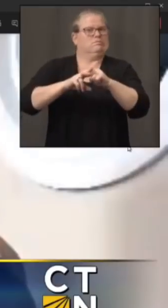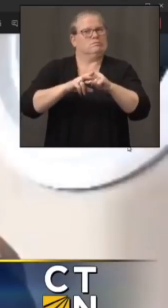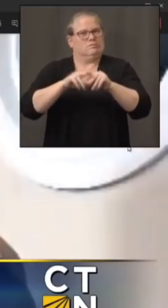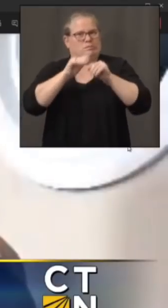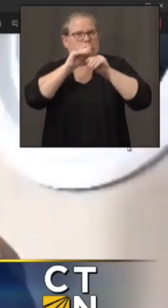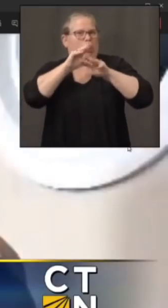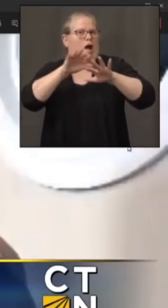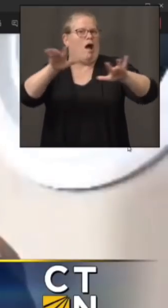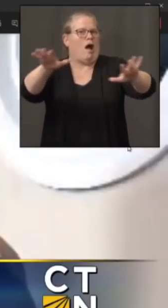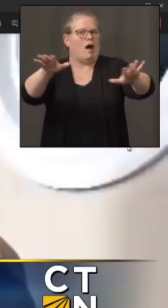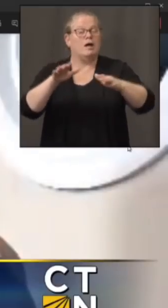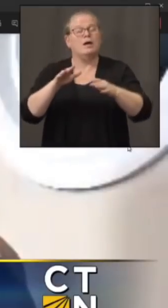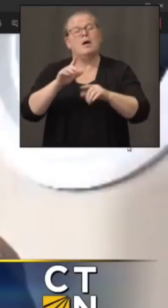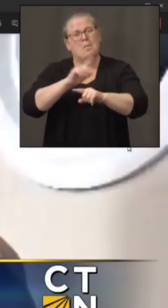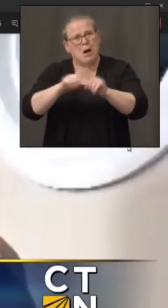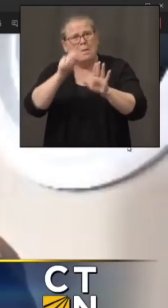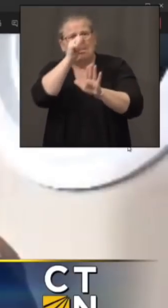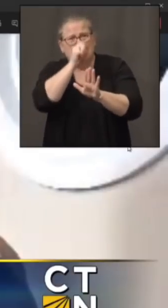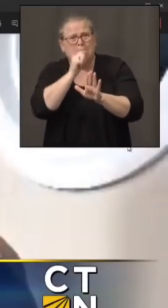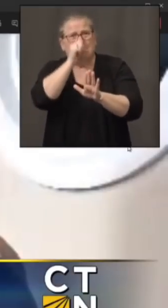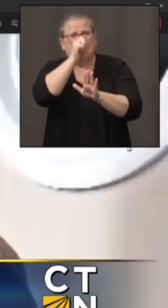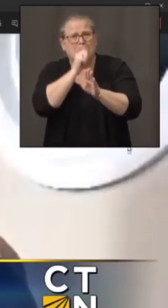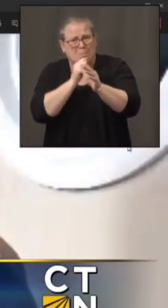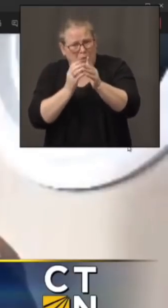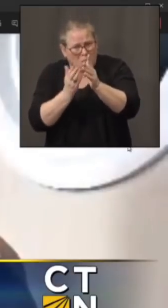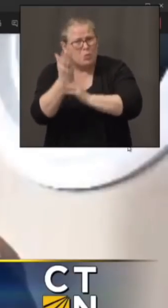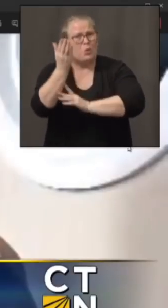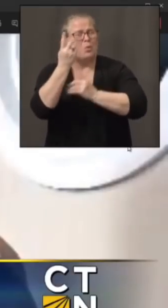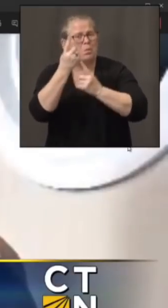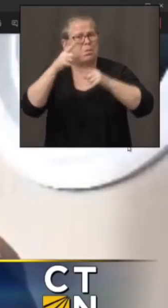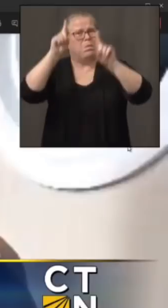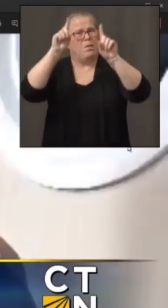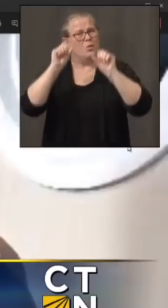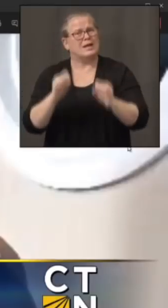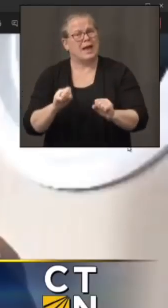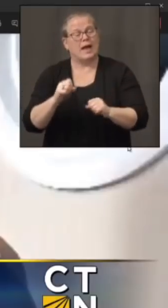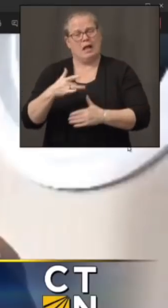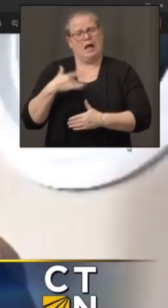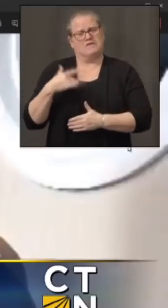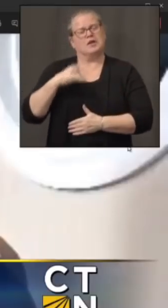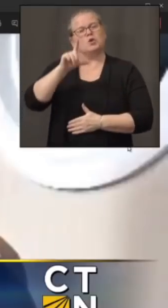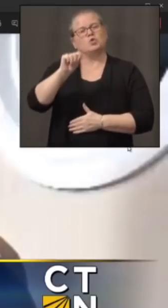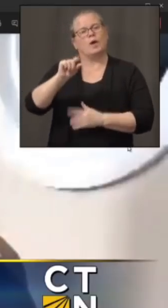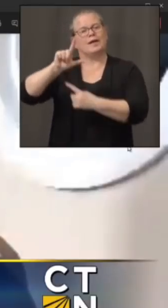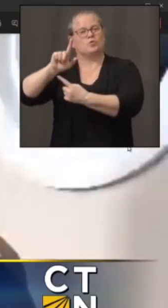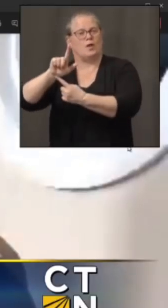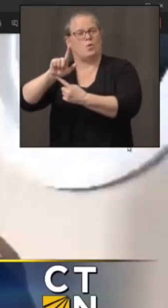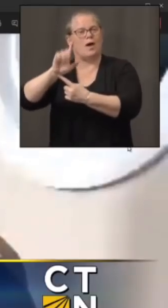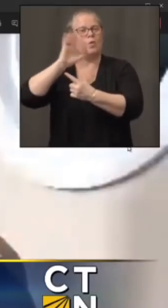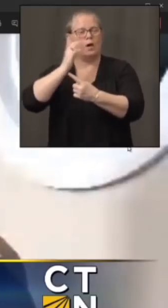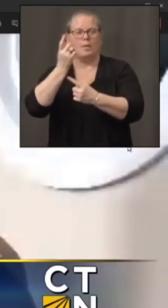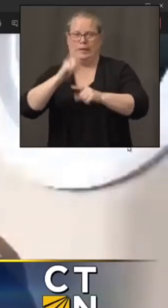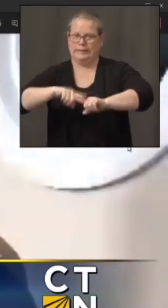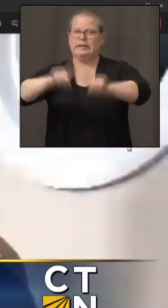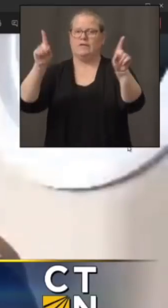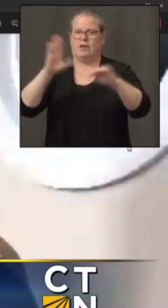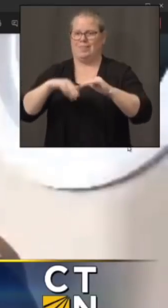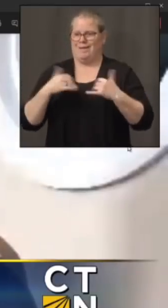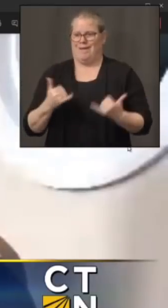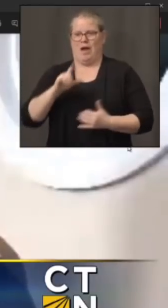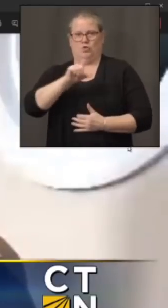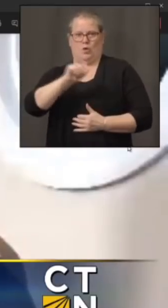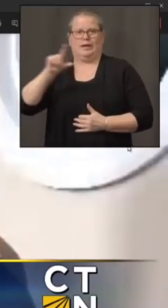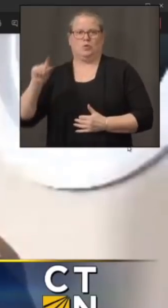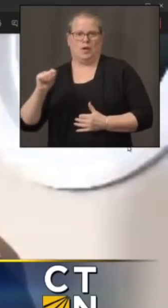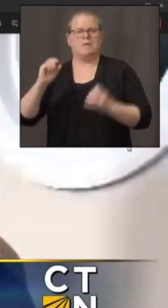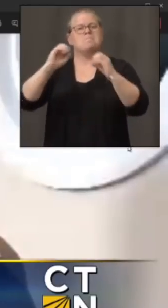lot broader technology to try to mitigate this risk. I think 2021 is going to look a lot different than 2020 did. But we just